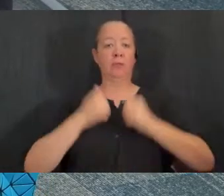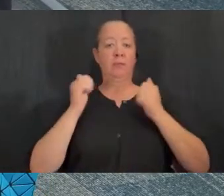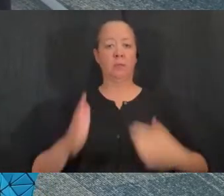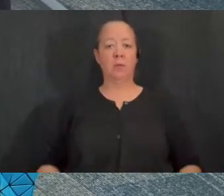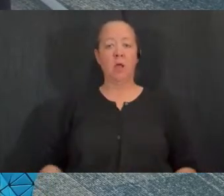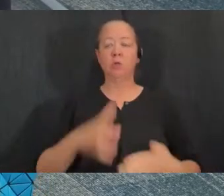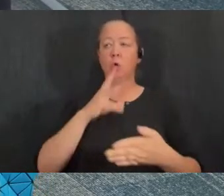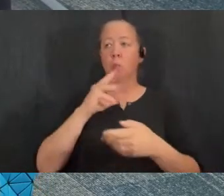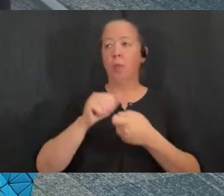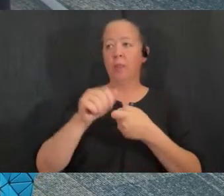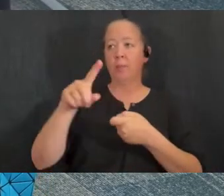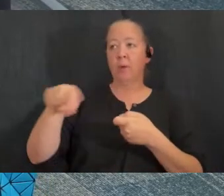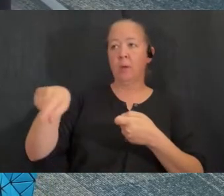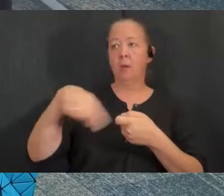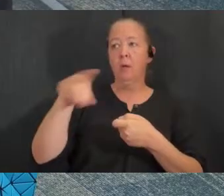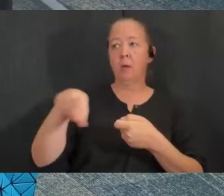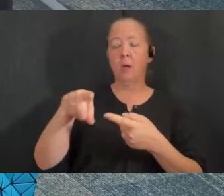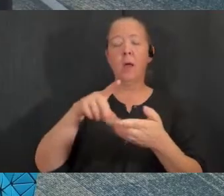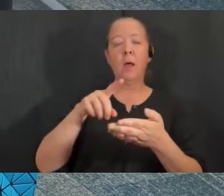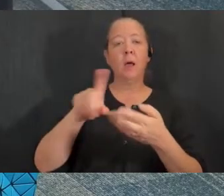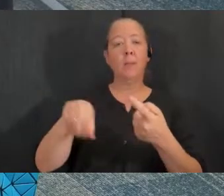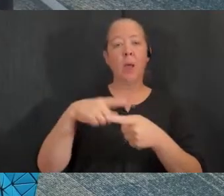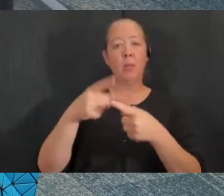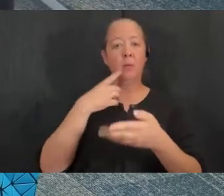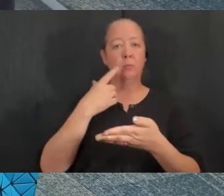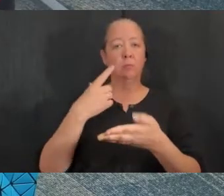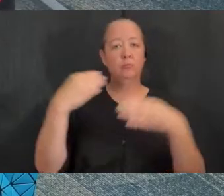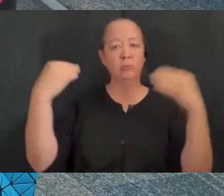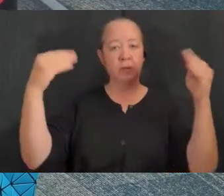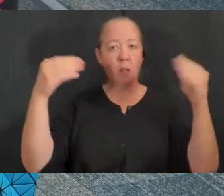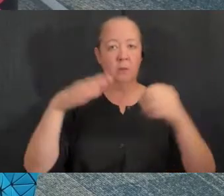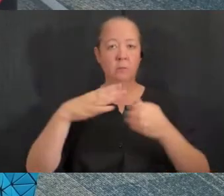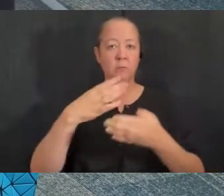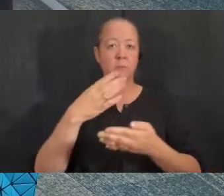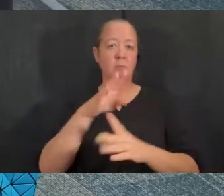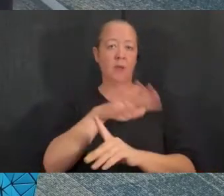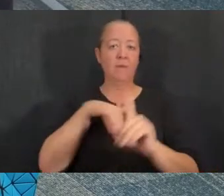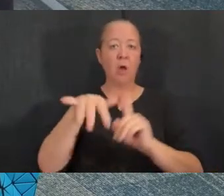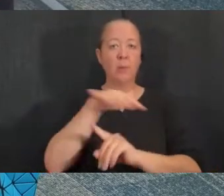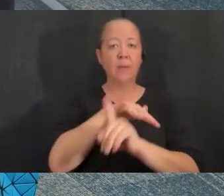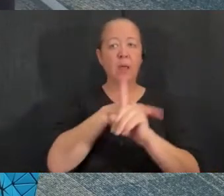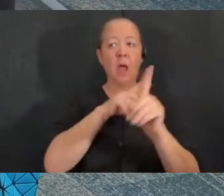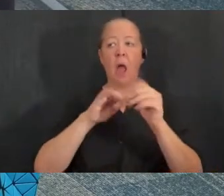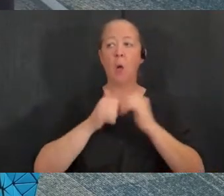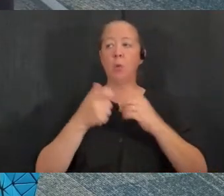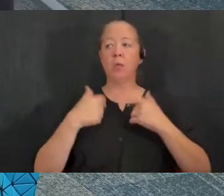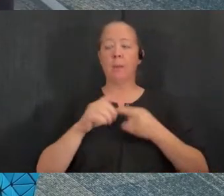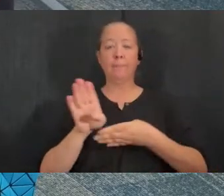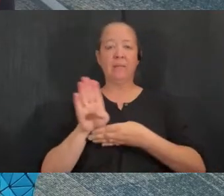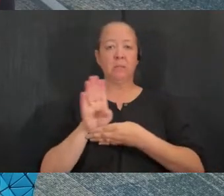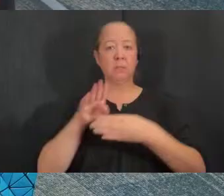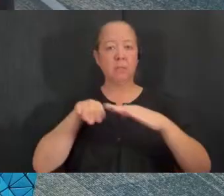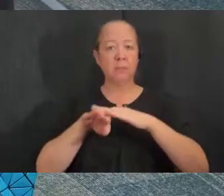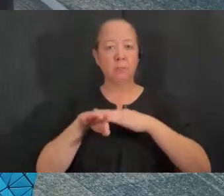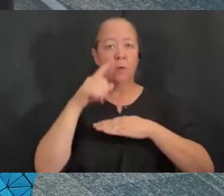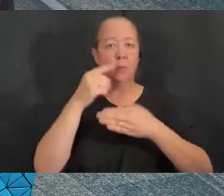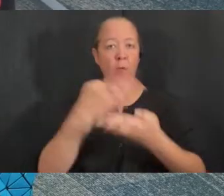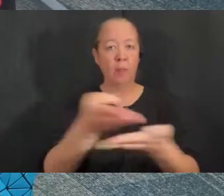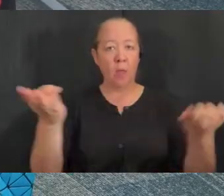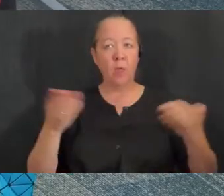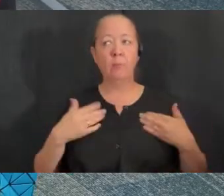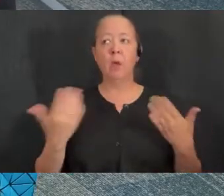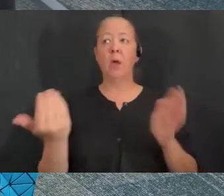retail environment, how we could make the business accessible to them, understand again what are the things that they want to